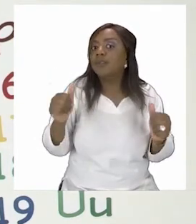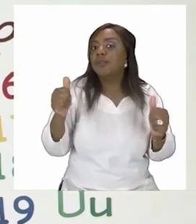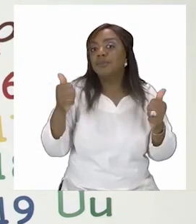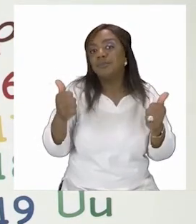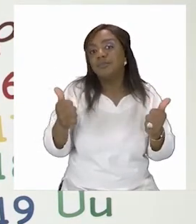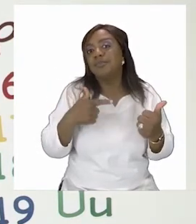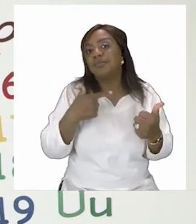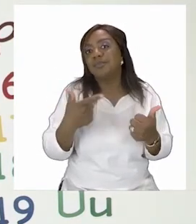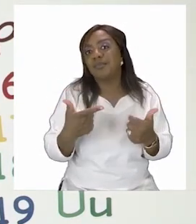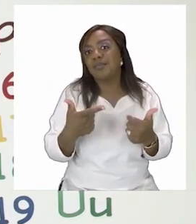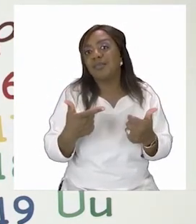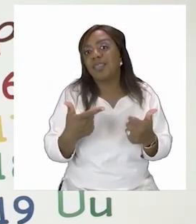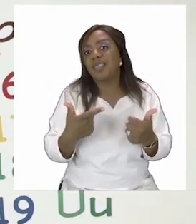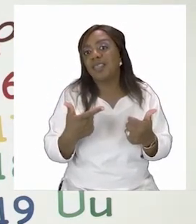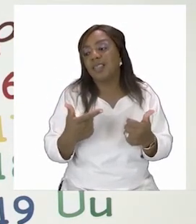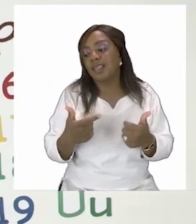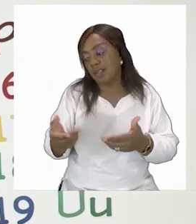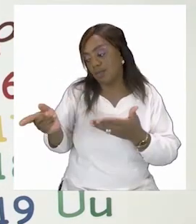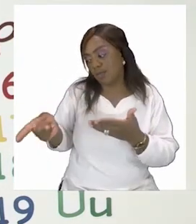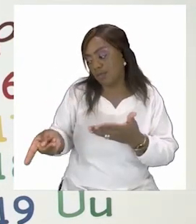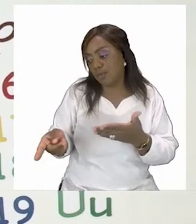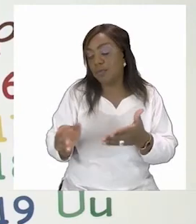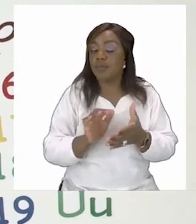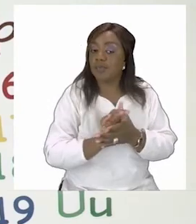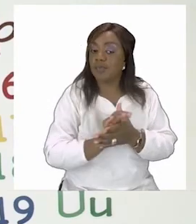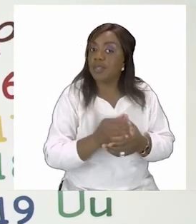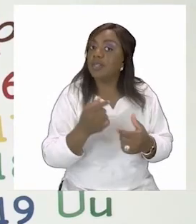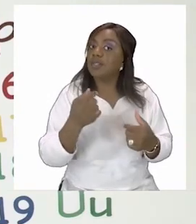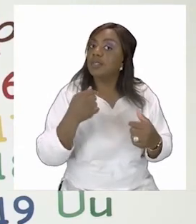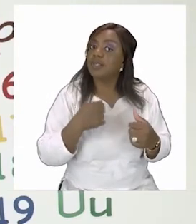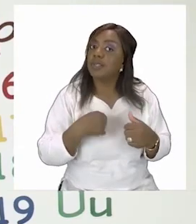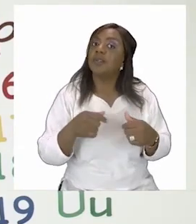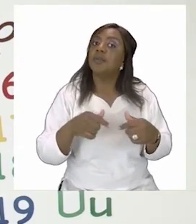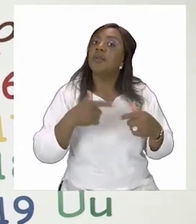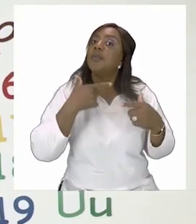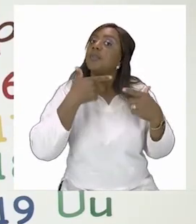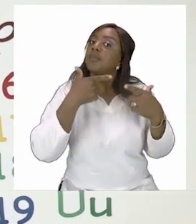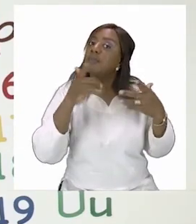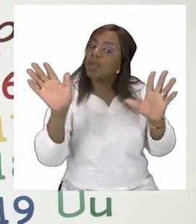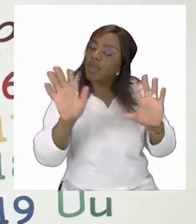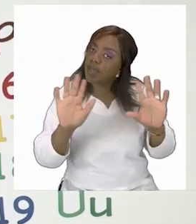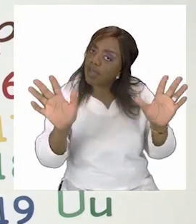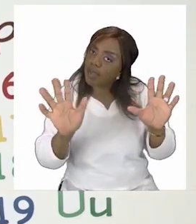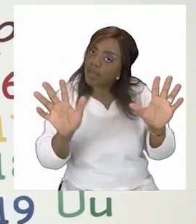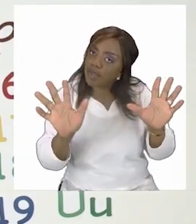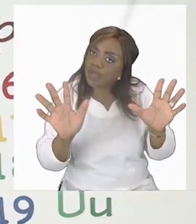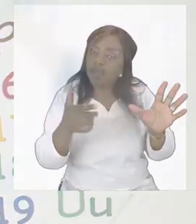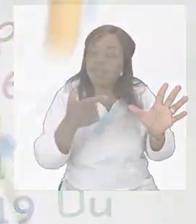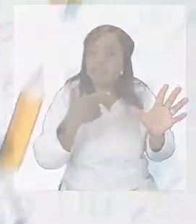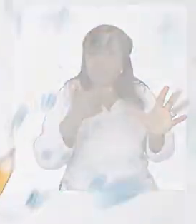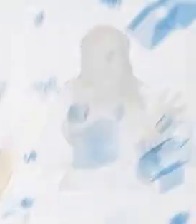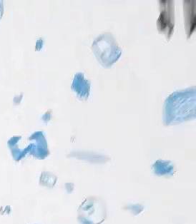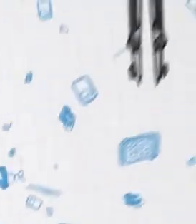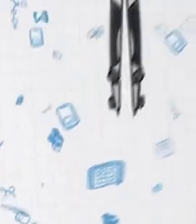So, from Zashi and I, we would like to say goodbye.